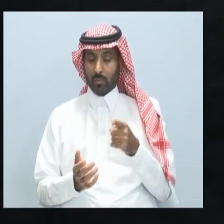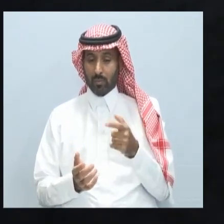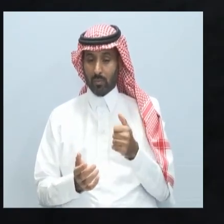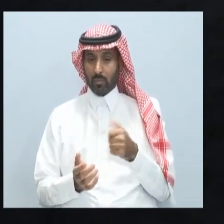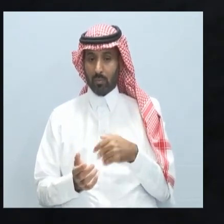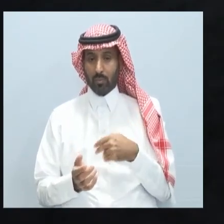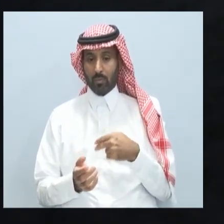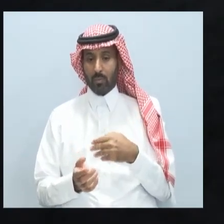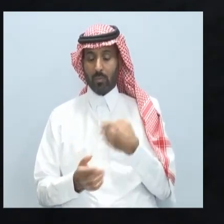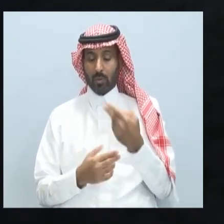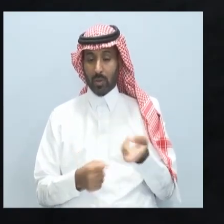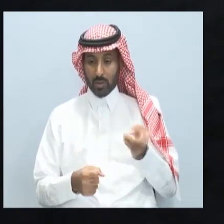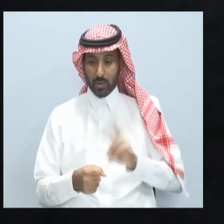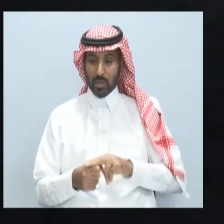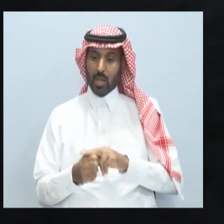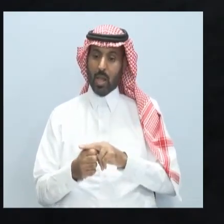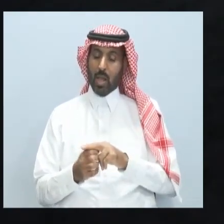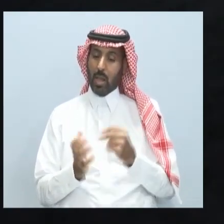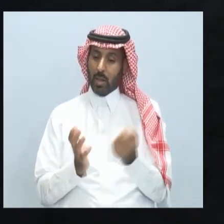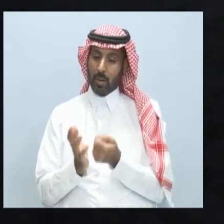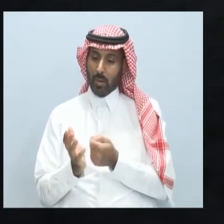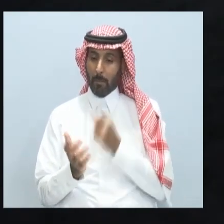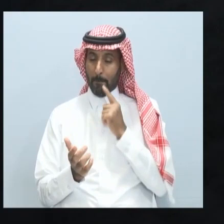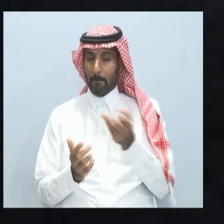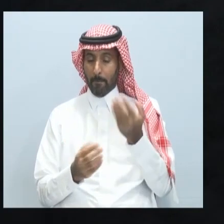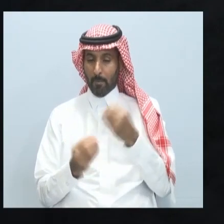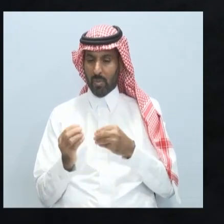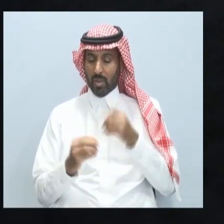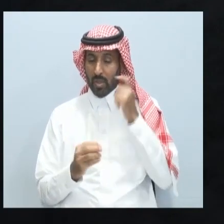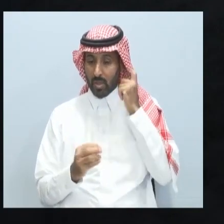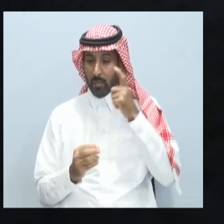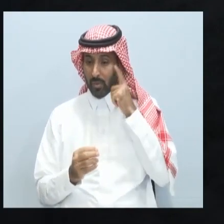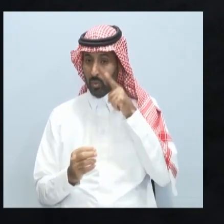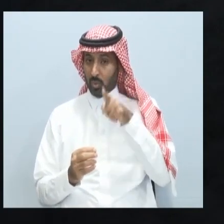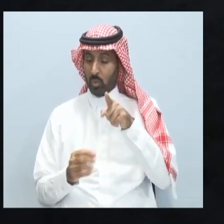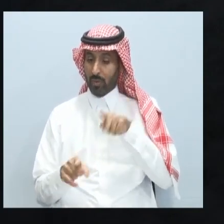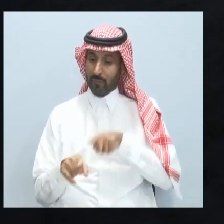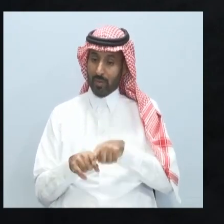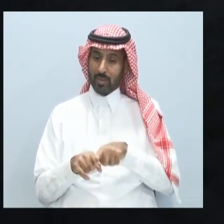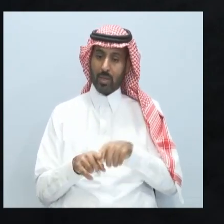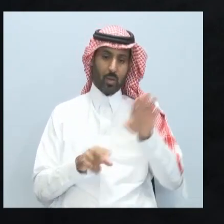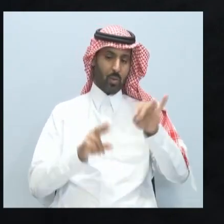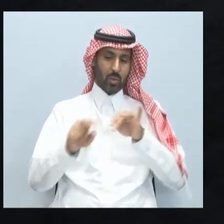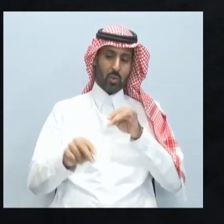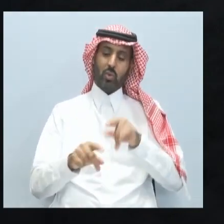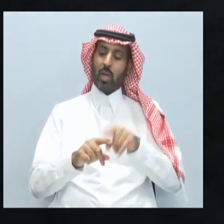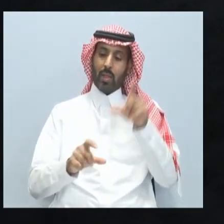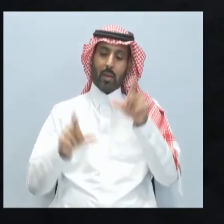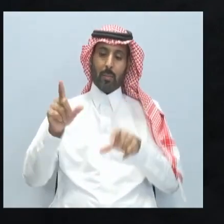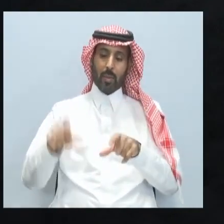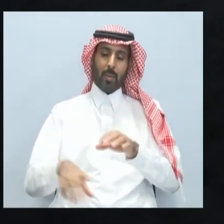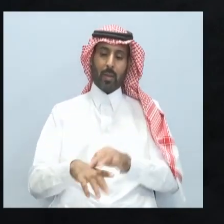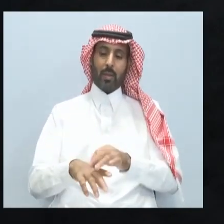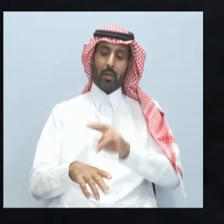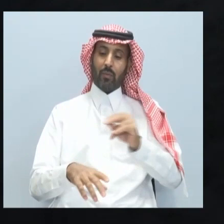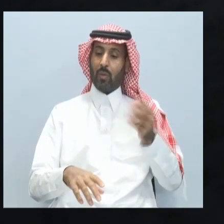to just rewrite, think about other details, think about your friends, and maybe you can choose other people, like the